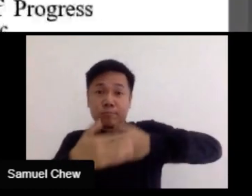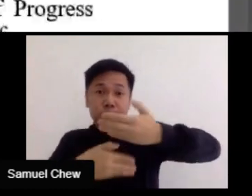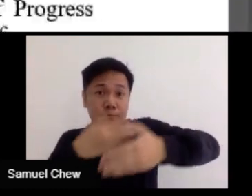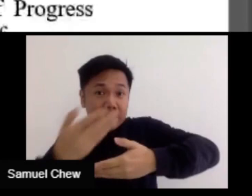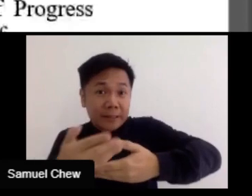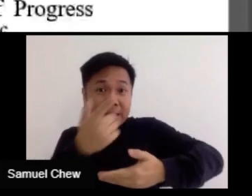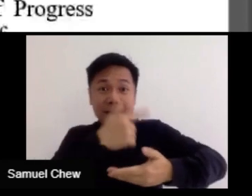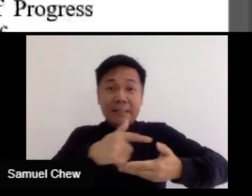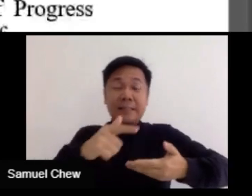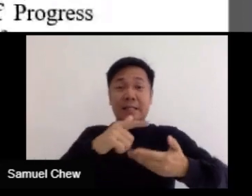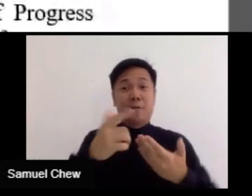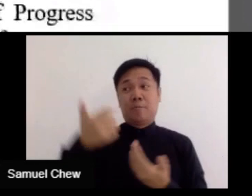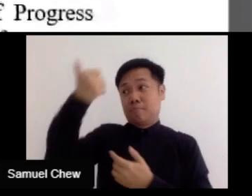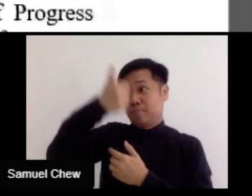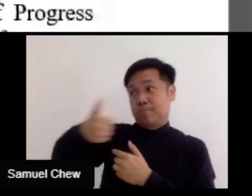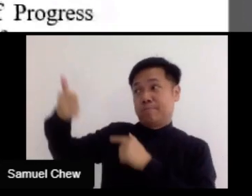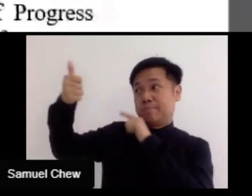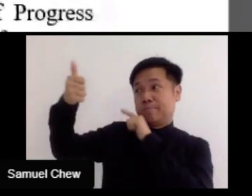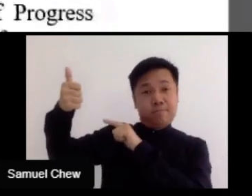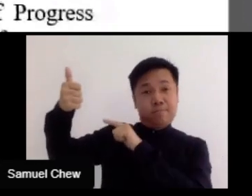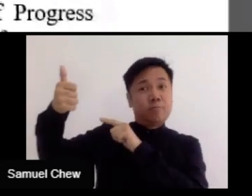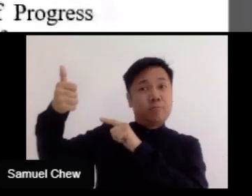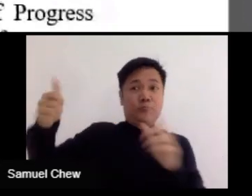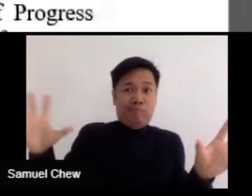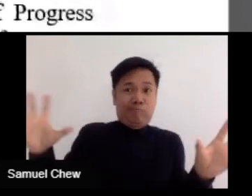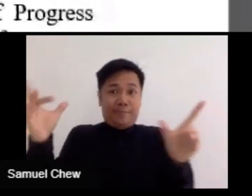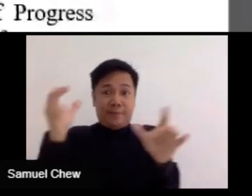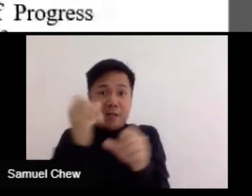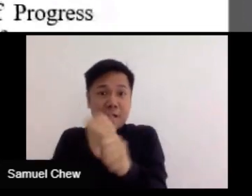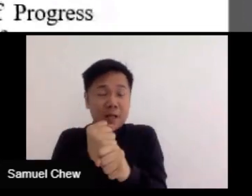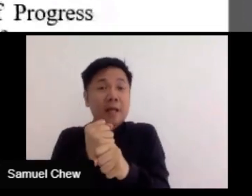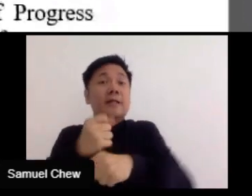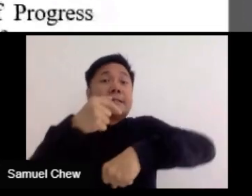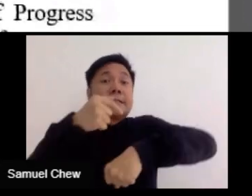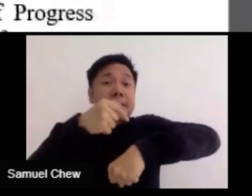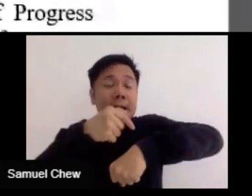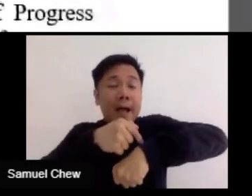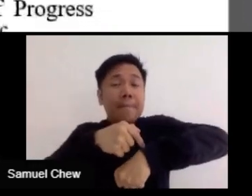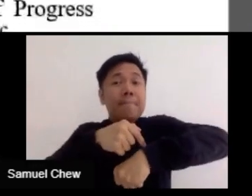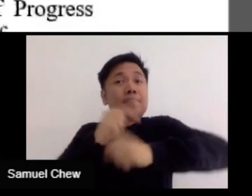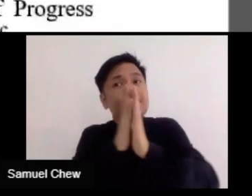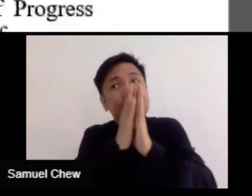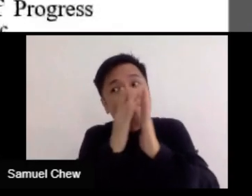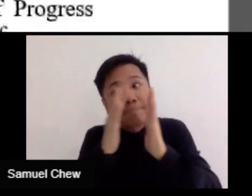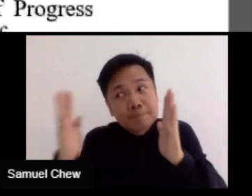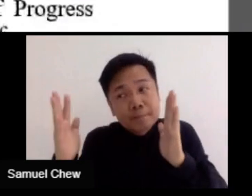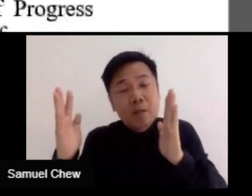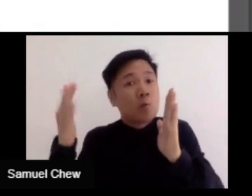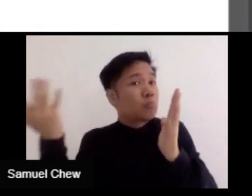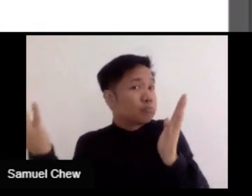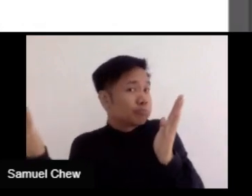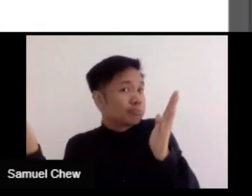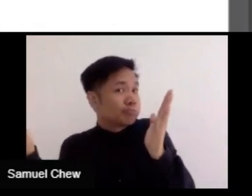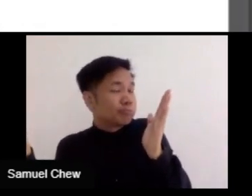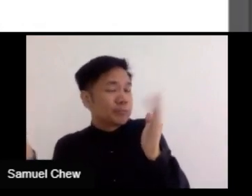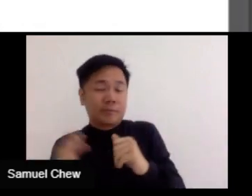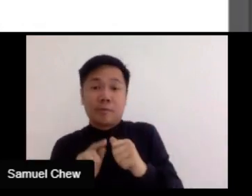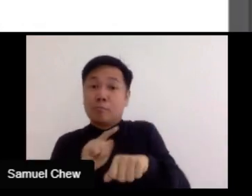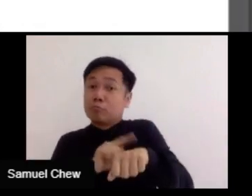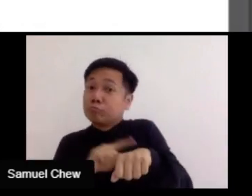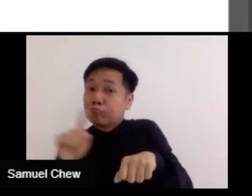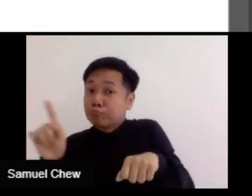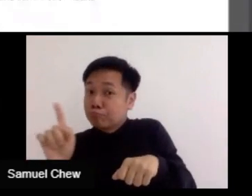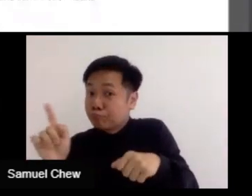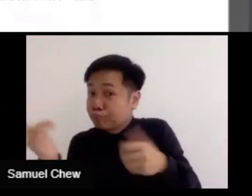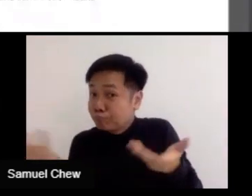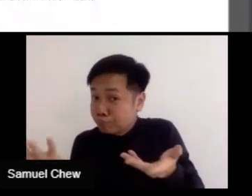summary, including the duration that it might take to circulate the chair's summary to